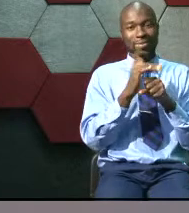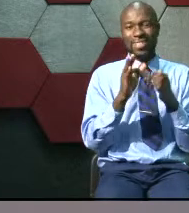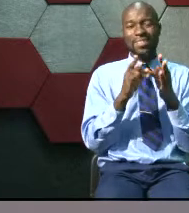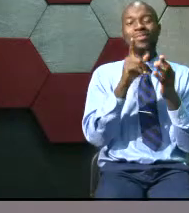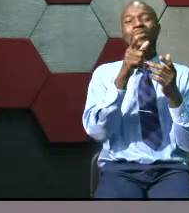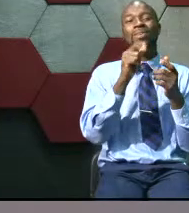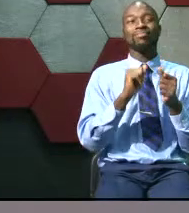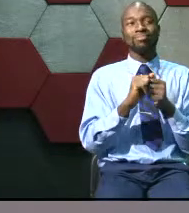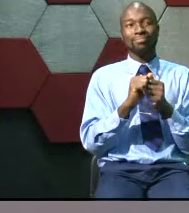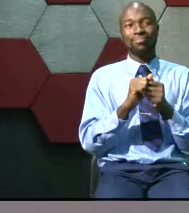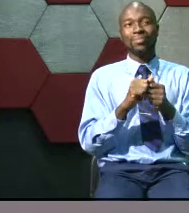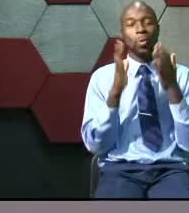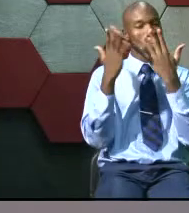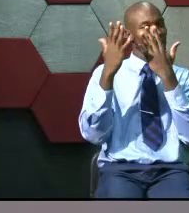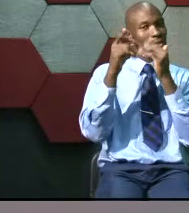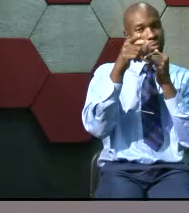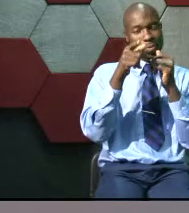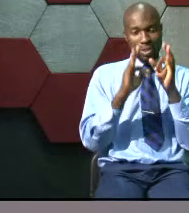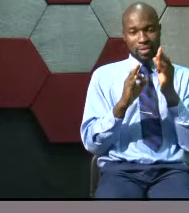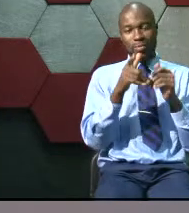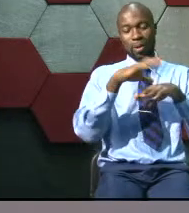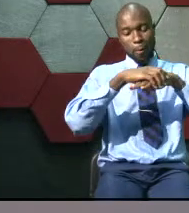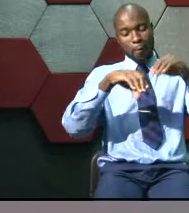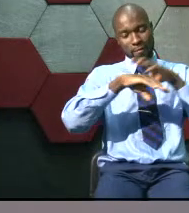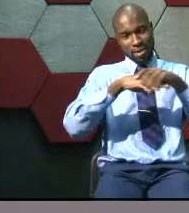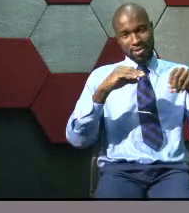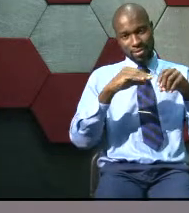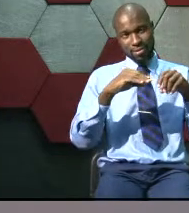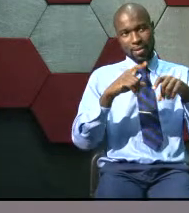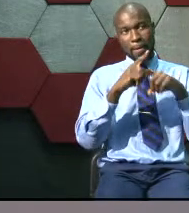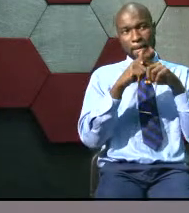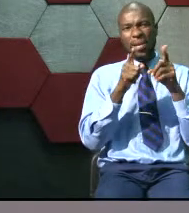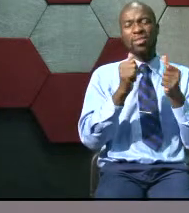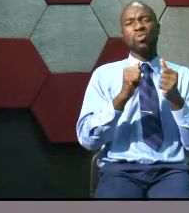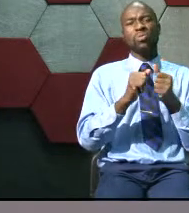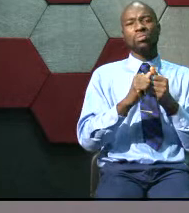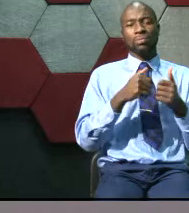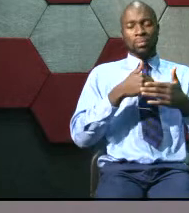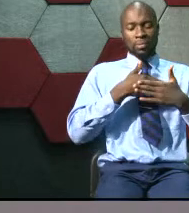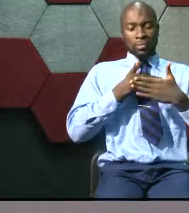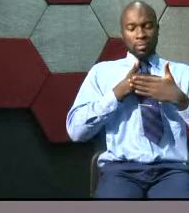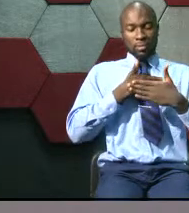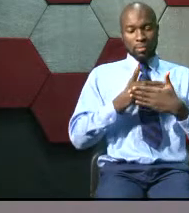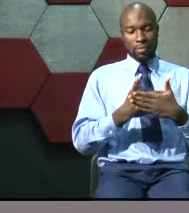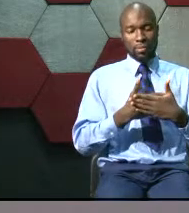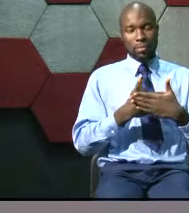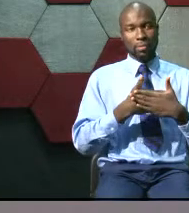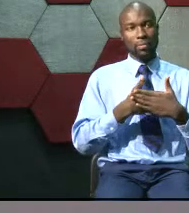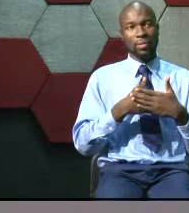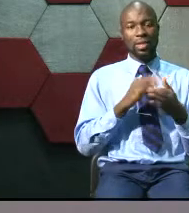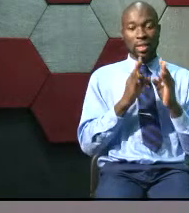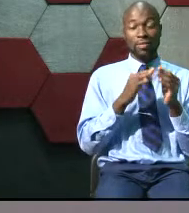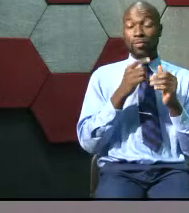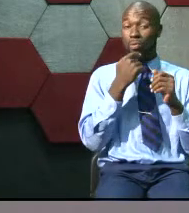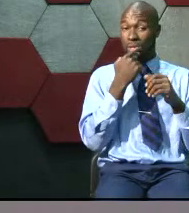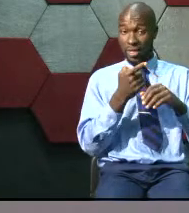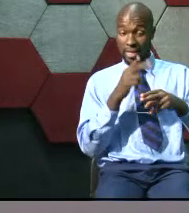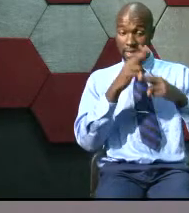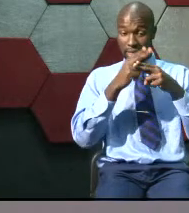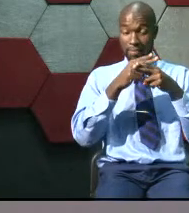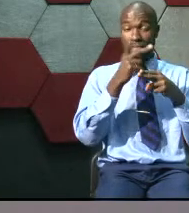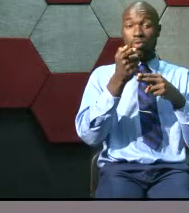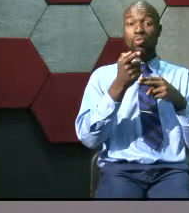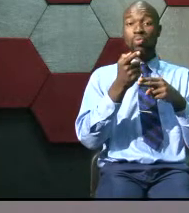hey, kudos to you, and we appreciate that confidence. But take a deep breath, right? We will be mentioning names. If you hear your name, please jump